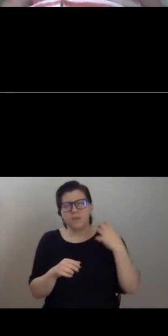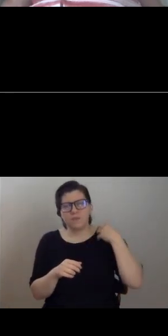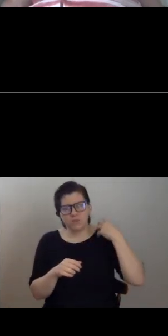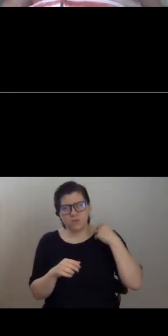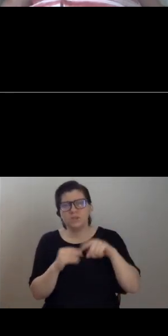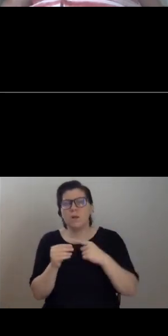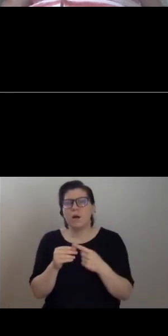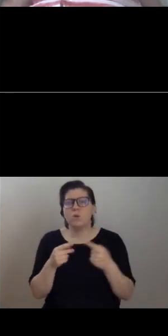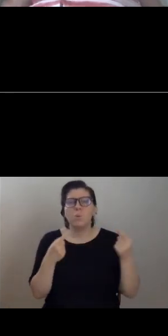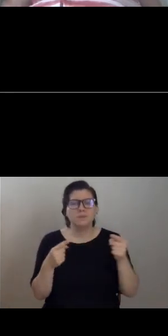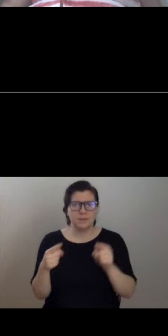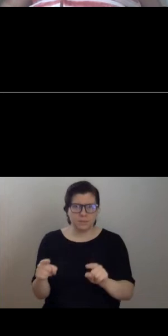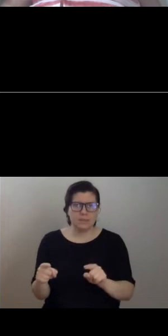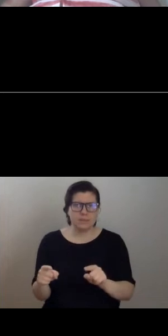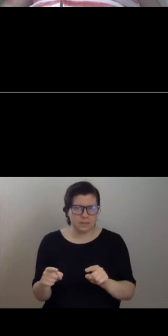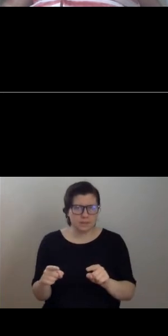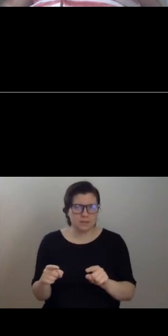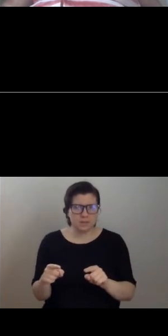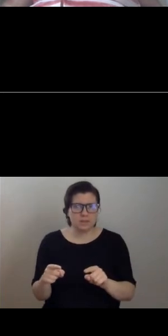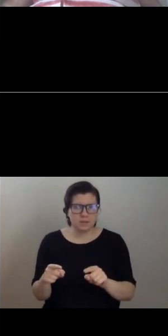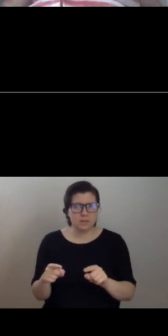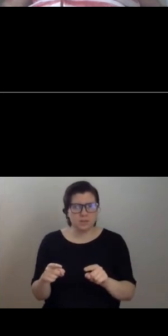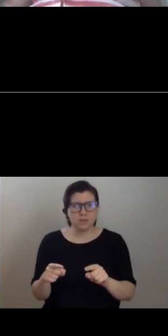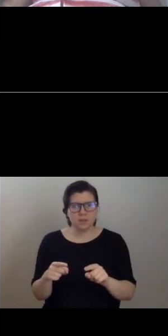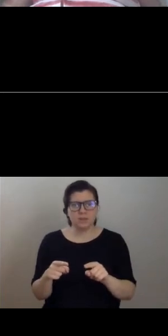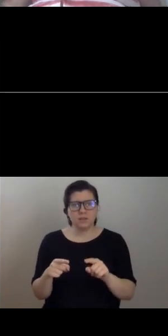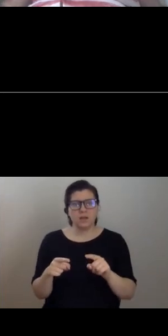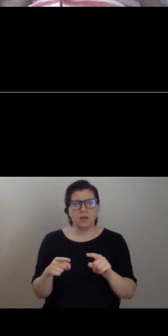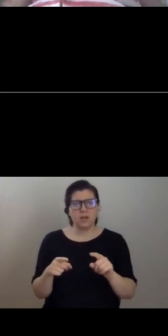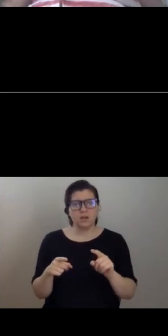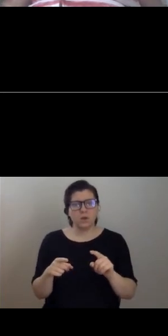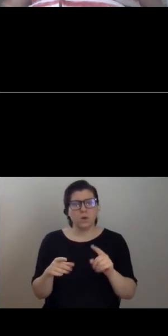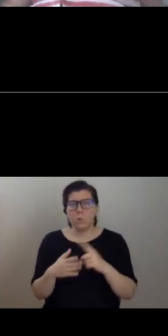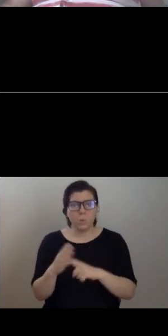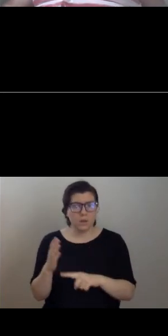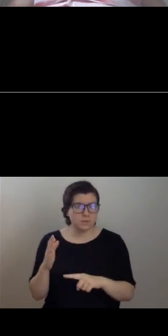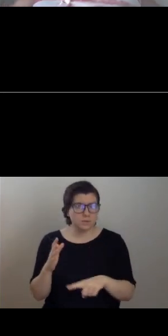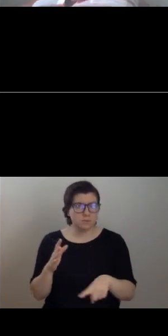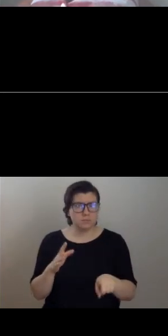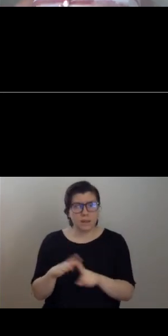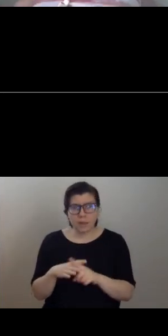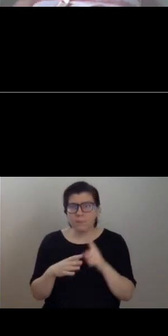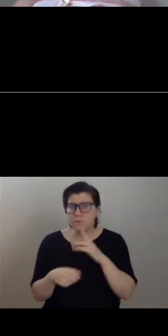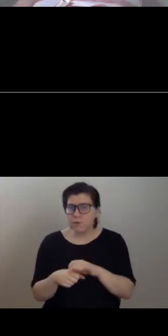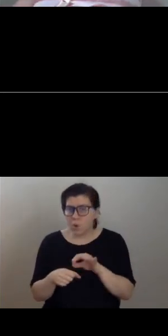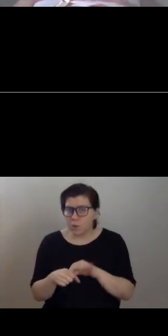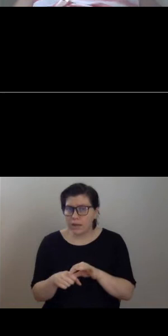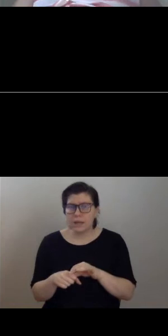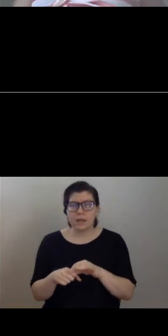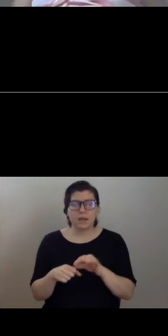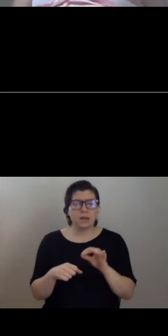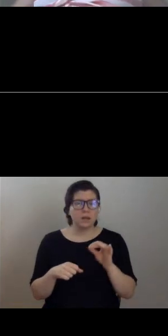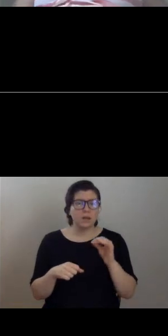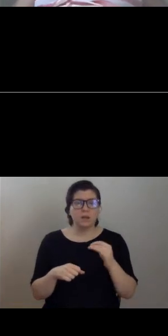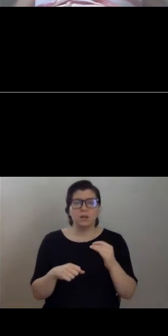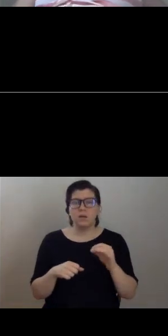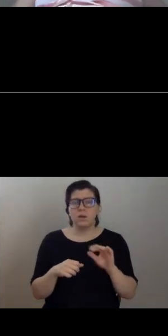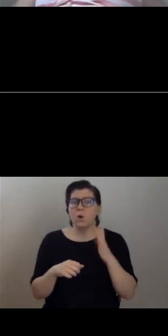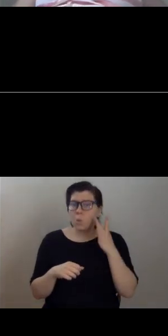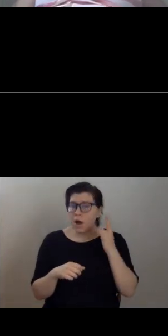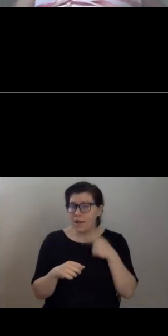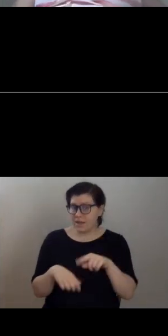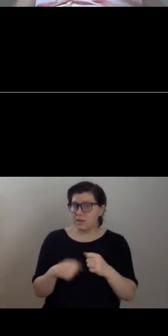happening um, in the legislature, what's coming up for vote, and why they can support it or not,